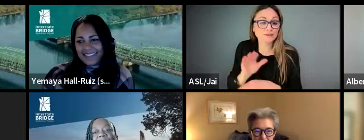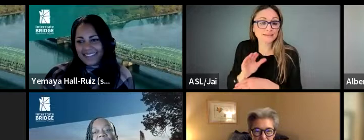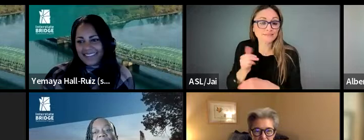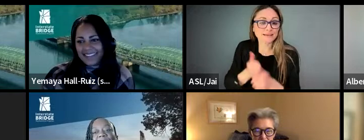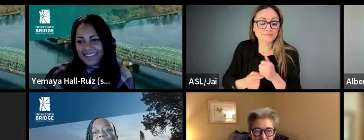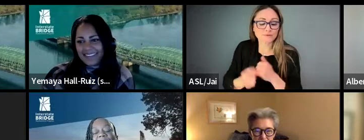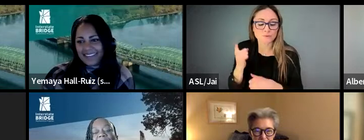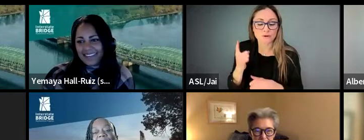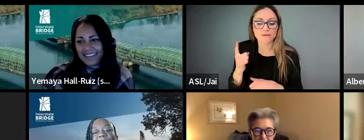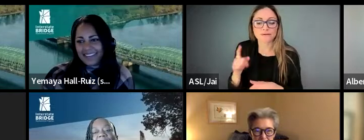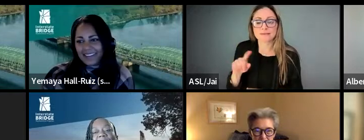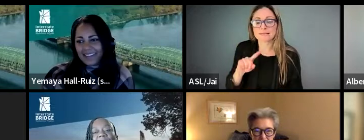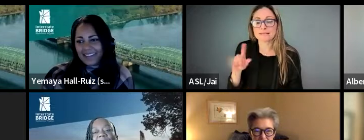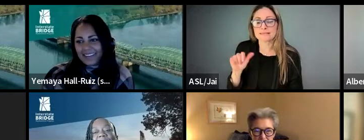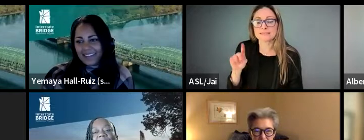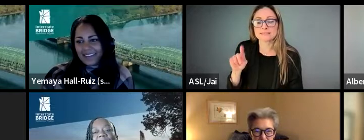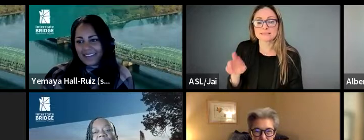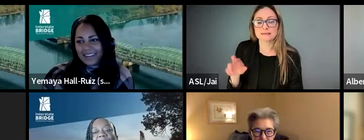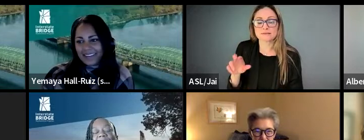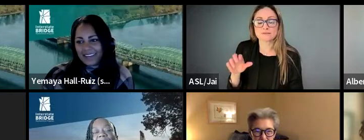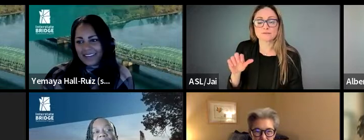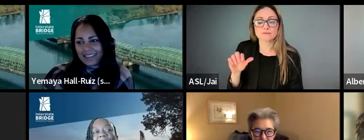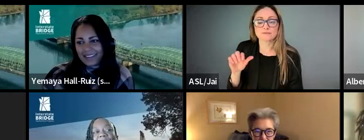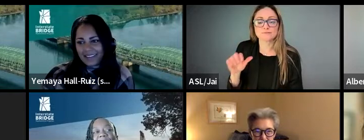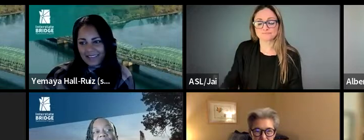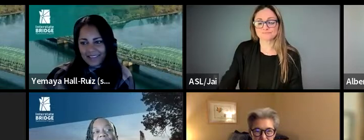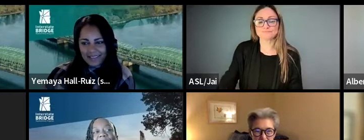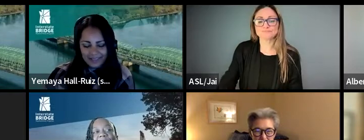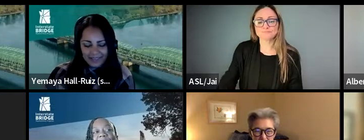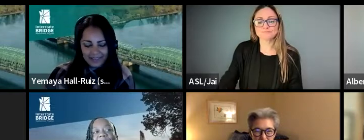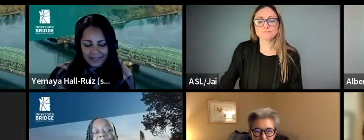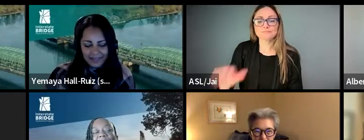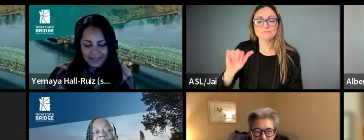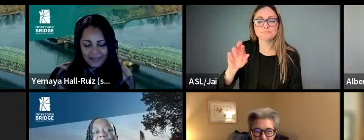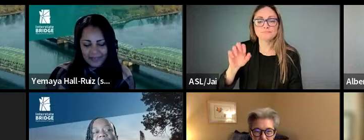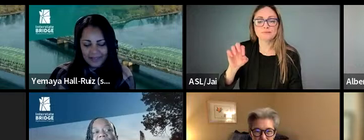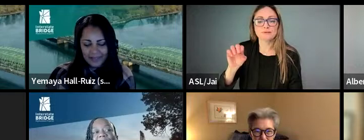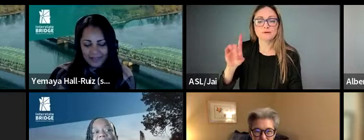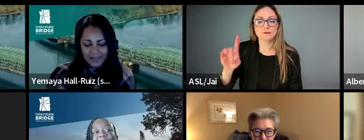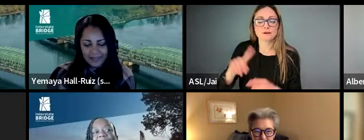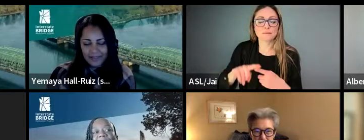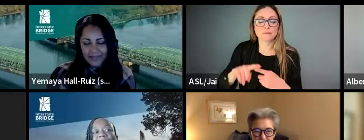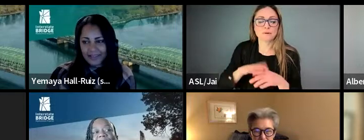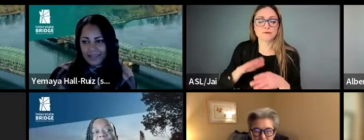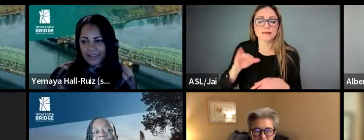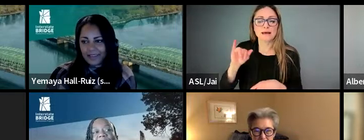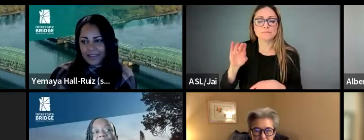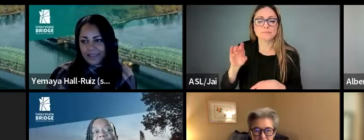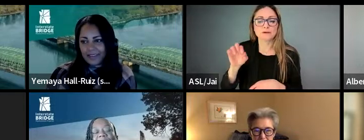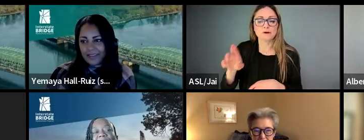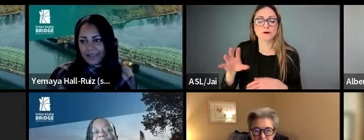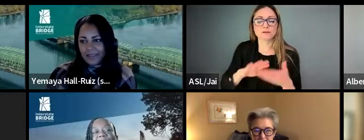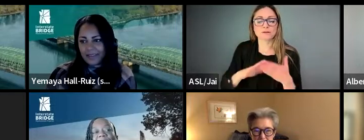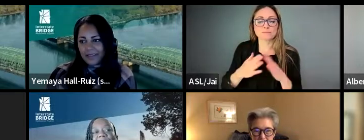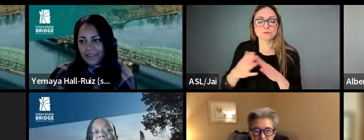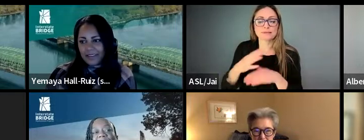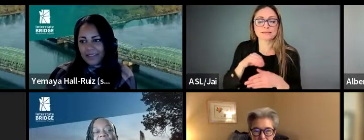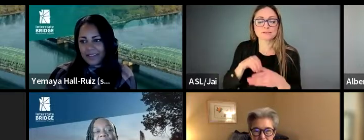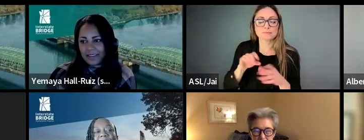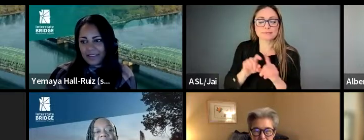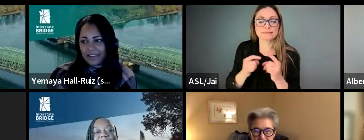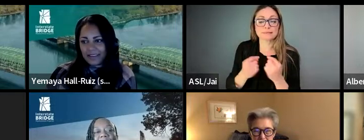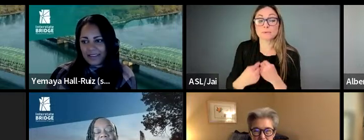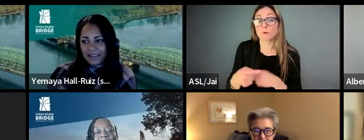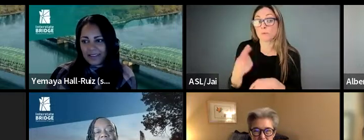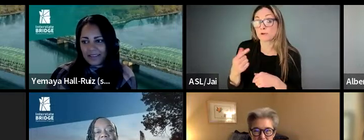everybody. Xander Arnold, he, him pronouns. I am on the IBR community engagement team. One green thing I'm committing to this